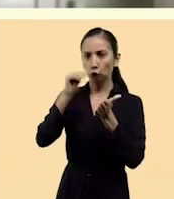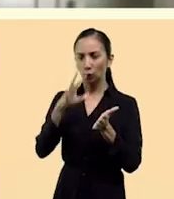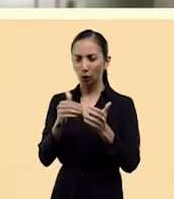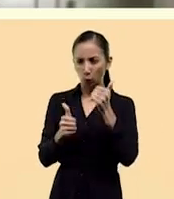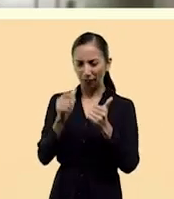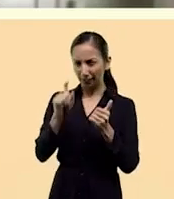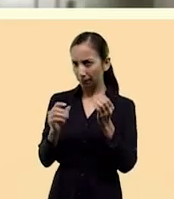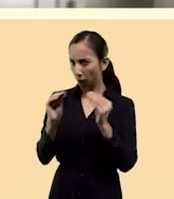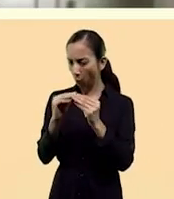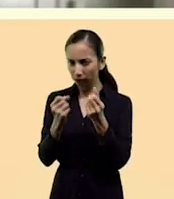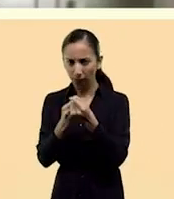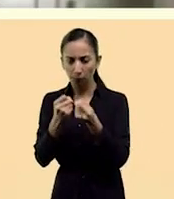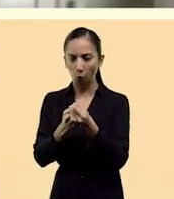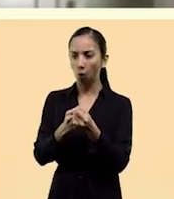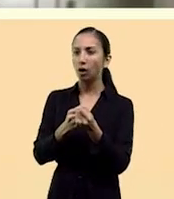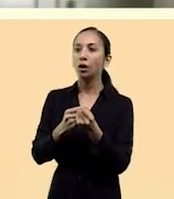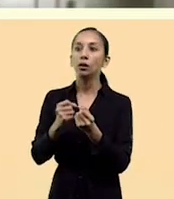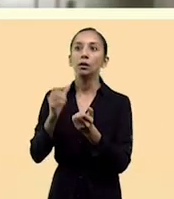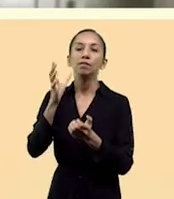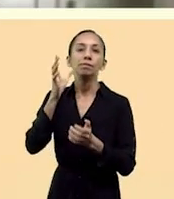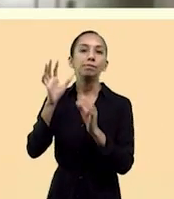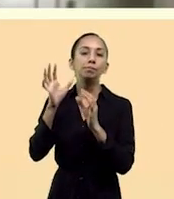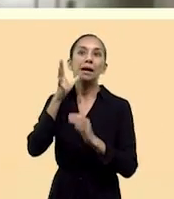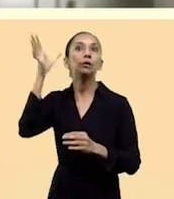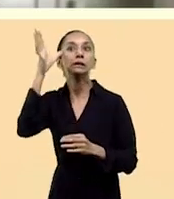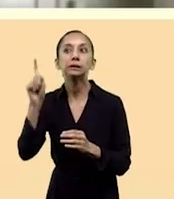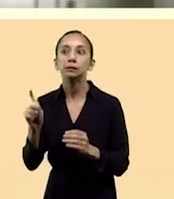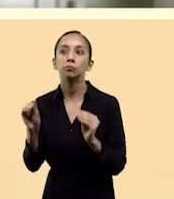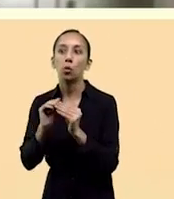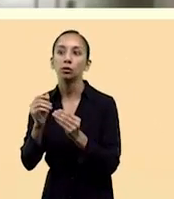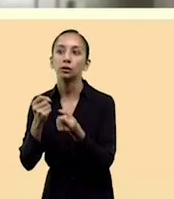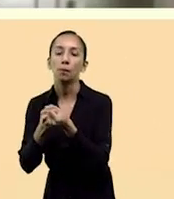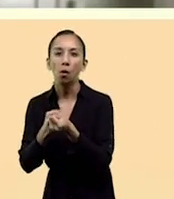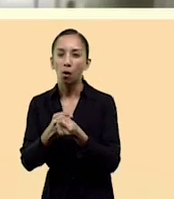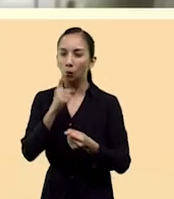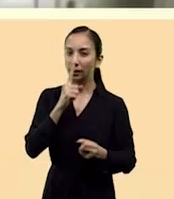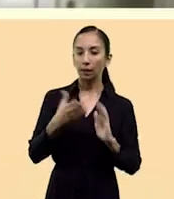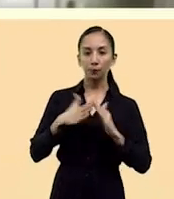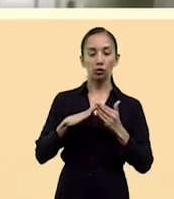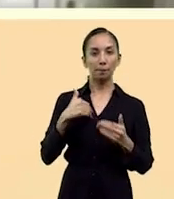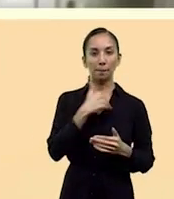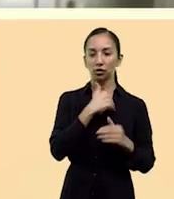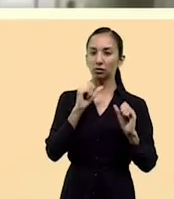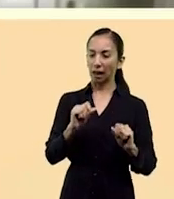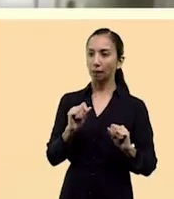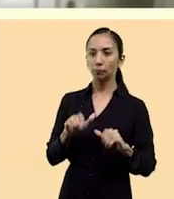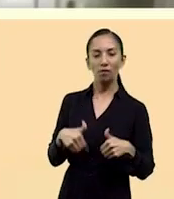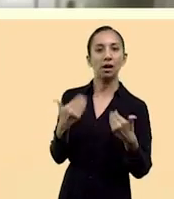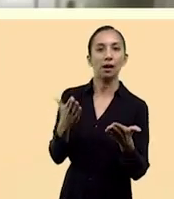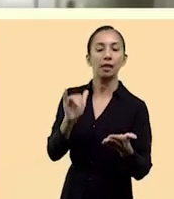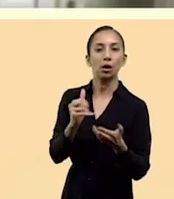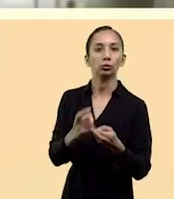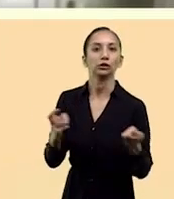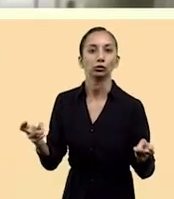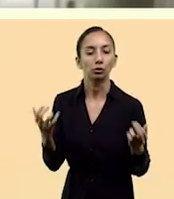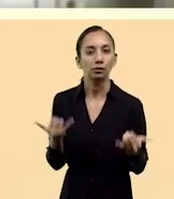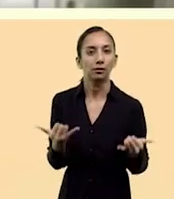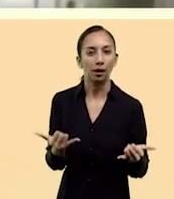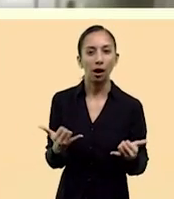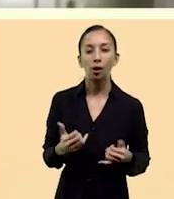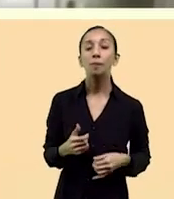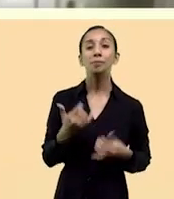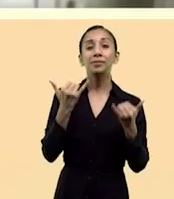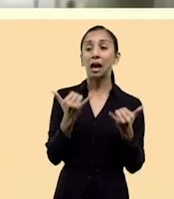support, for community members to come forward and say, we have this resource for students in the community. And because of that